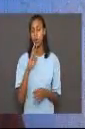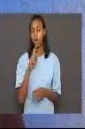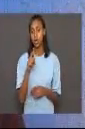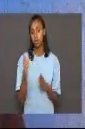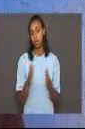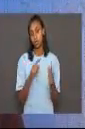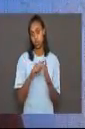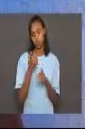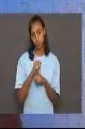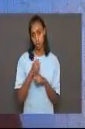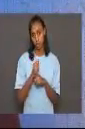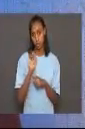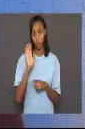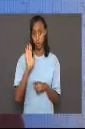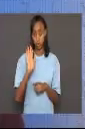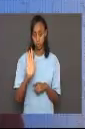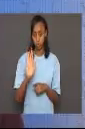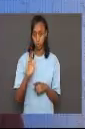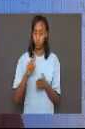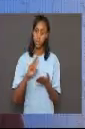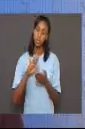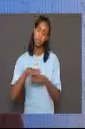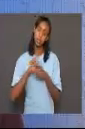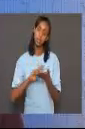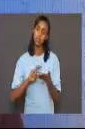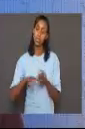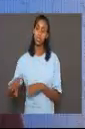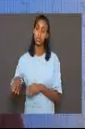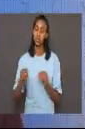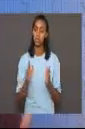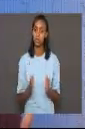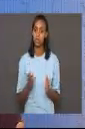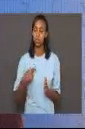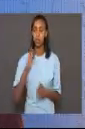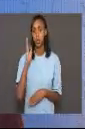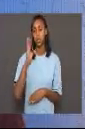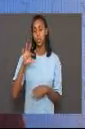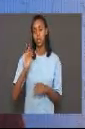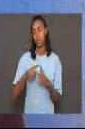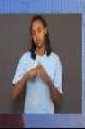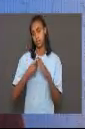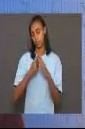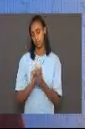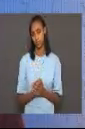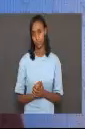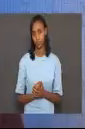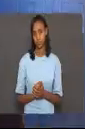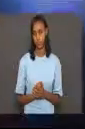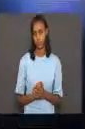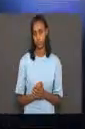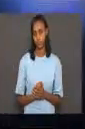If you are ready to practice your English reading, students, we will get started.